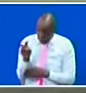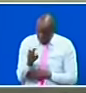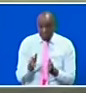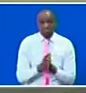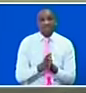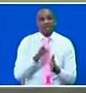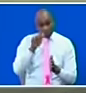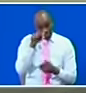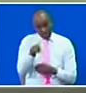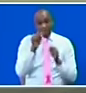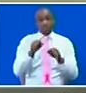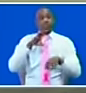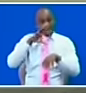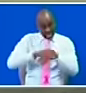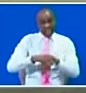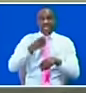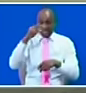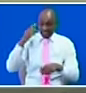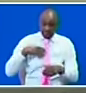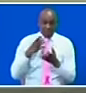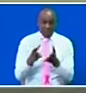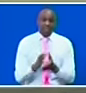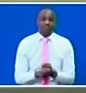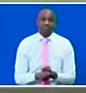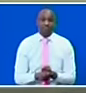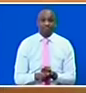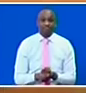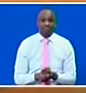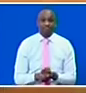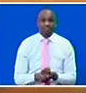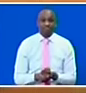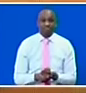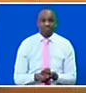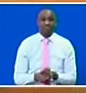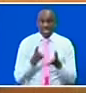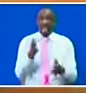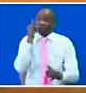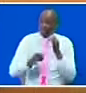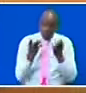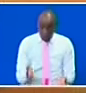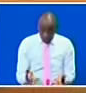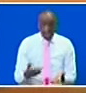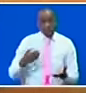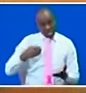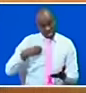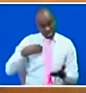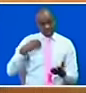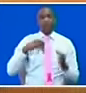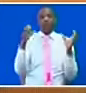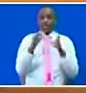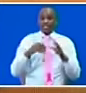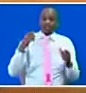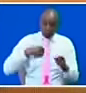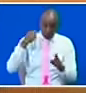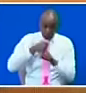sure with grassroots they can get the right head to play the tournament. Thank you. Na hatimaye chama kinachotetea maslahi ya